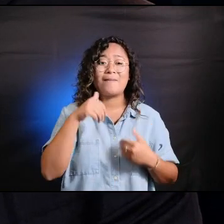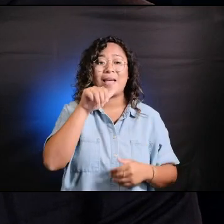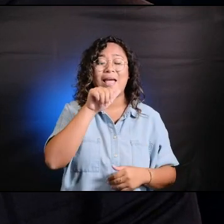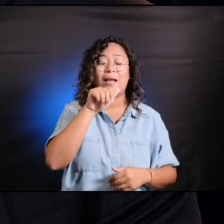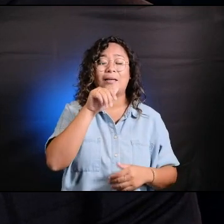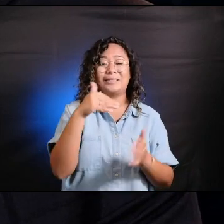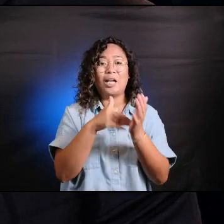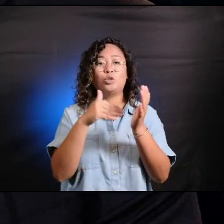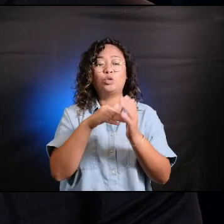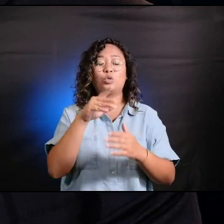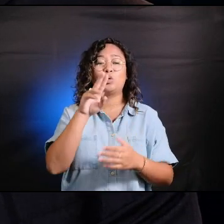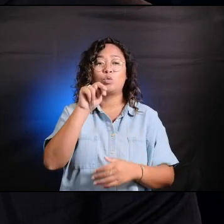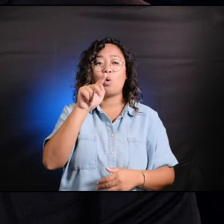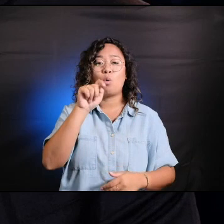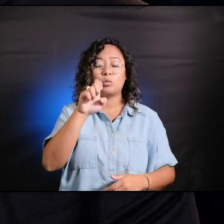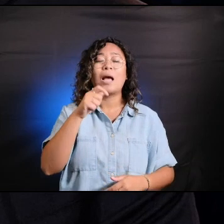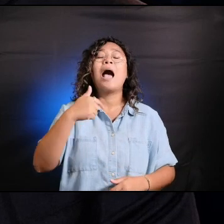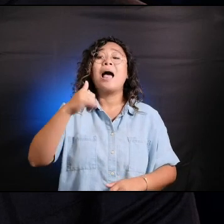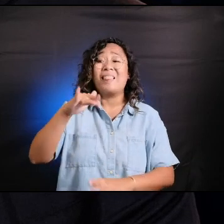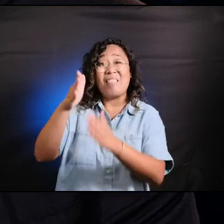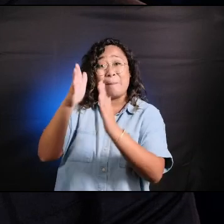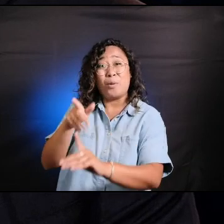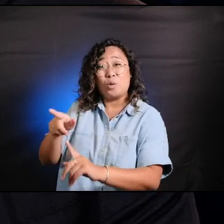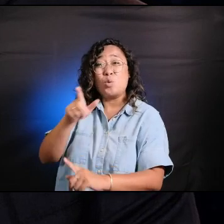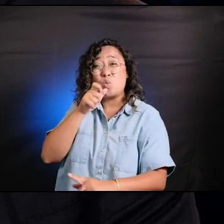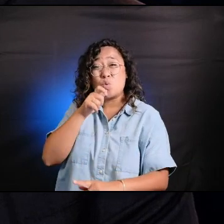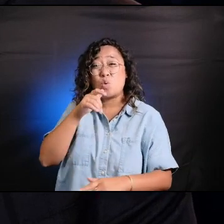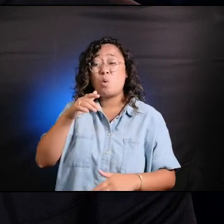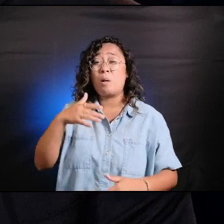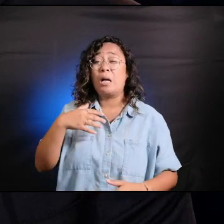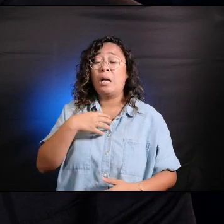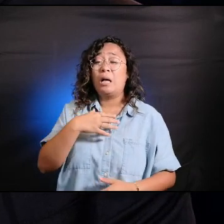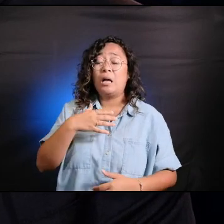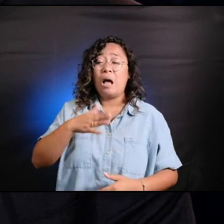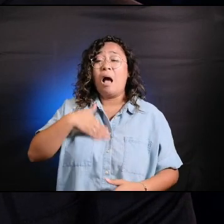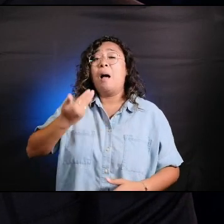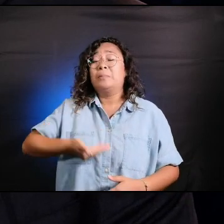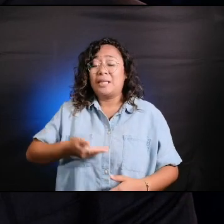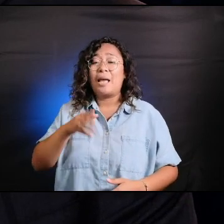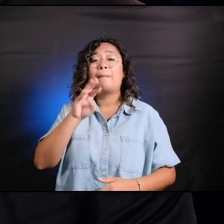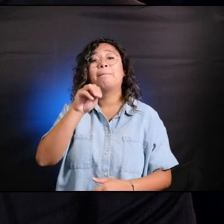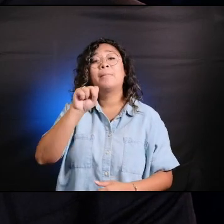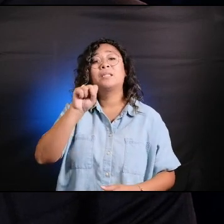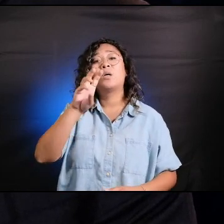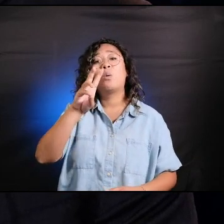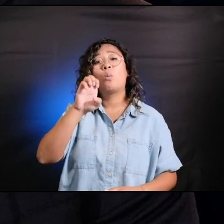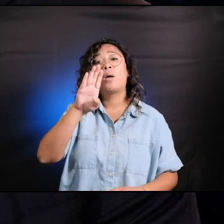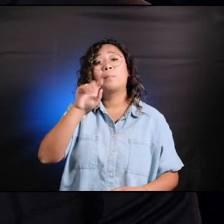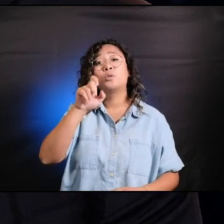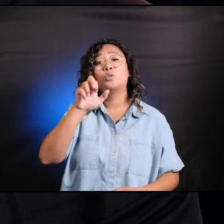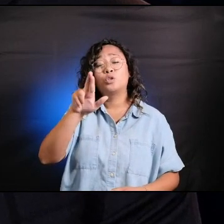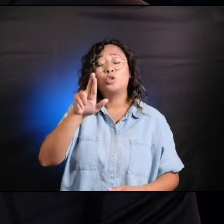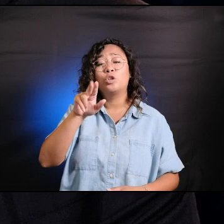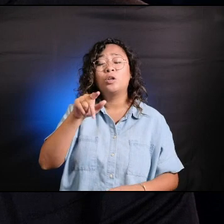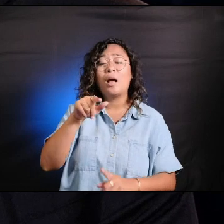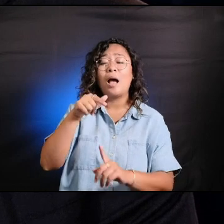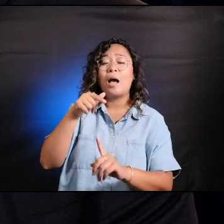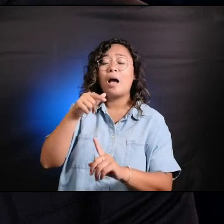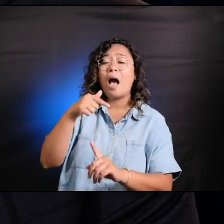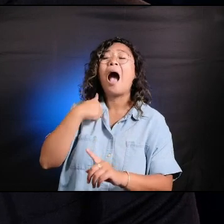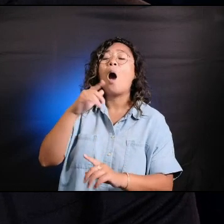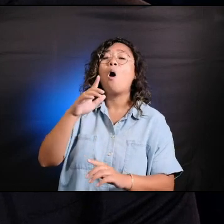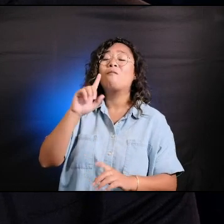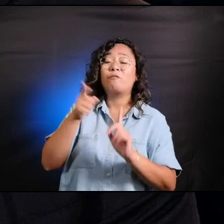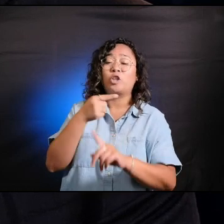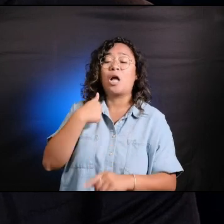a doctor's note. I will personally call Ms. Webster down there at Frederickstead Health Center to make sure that